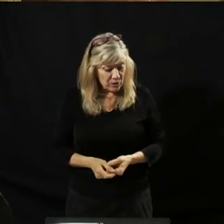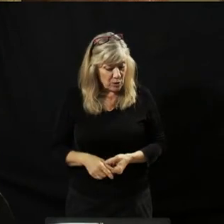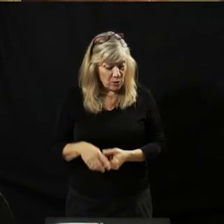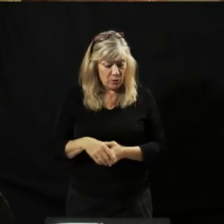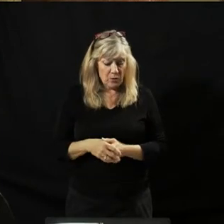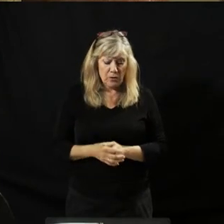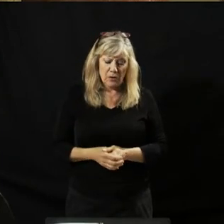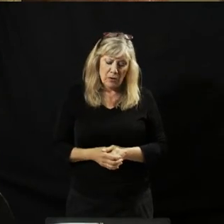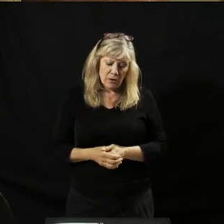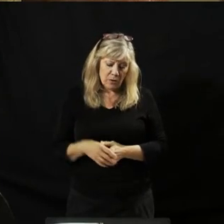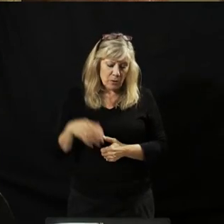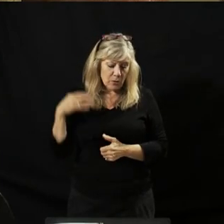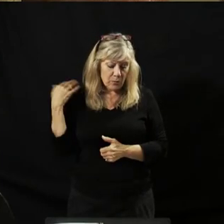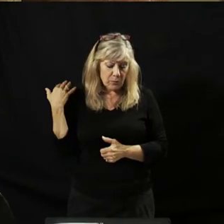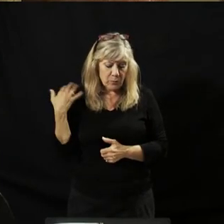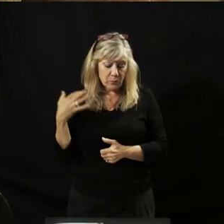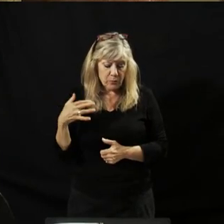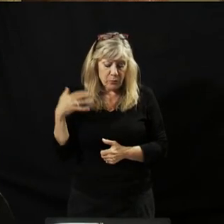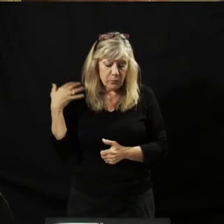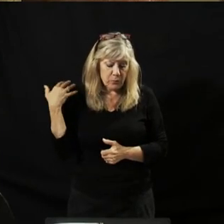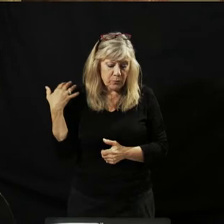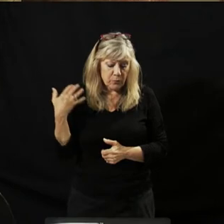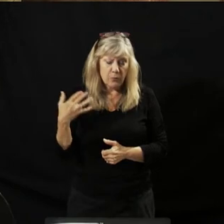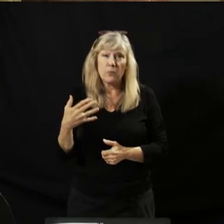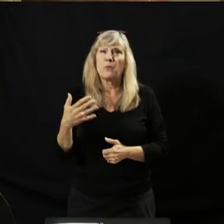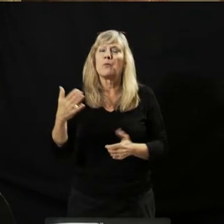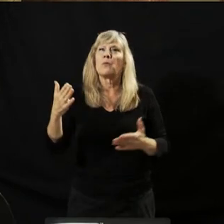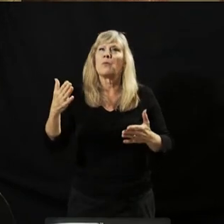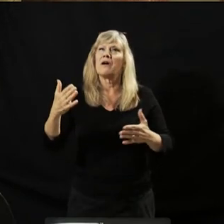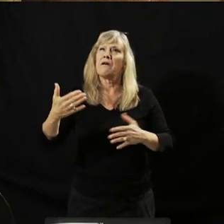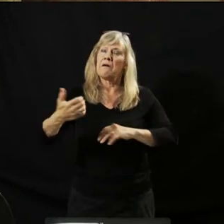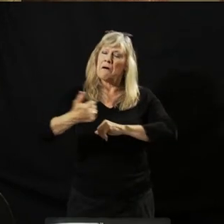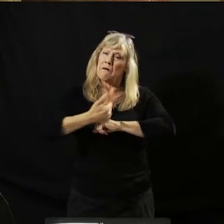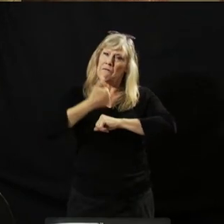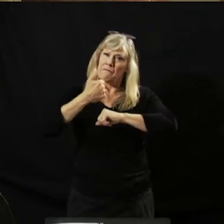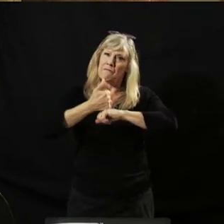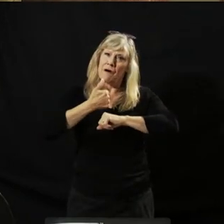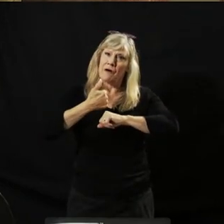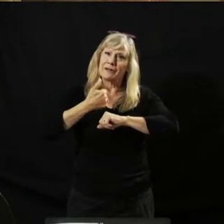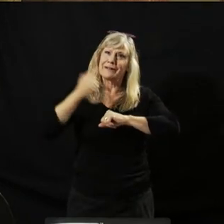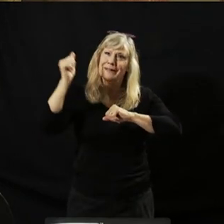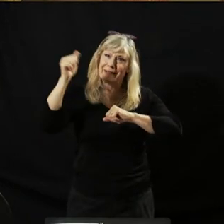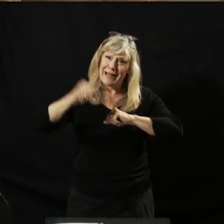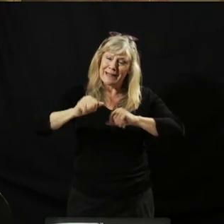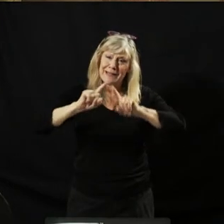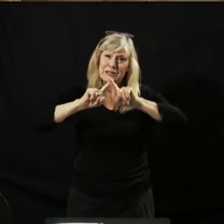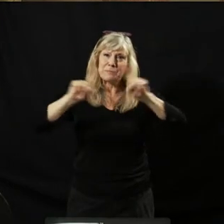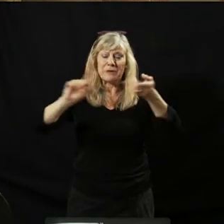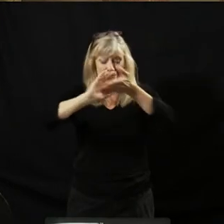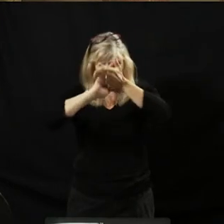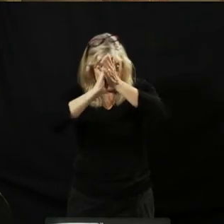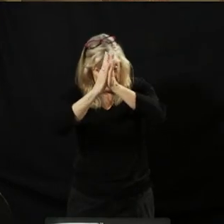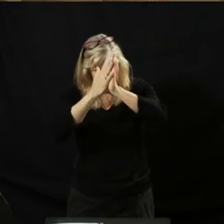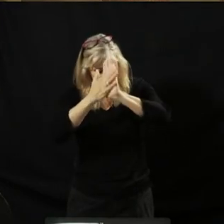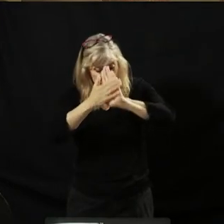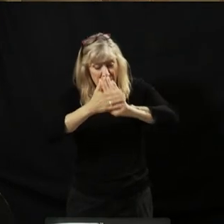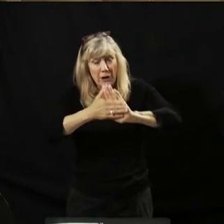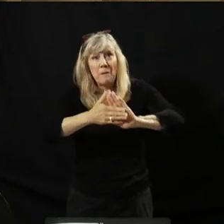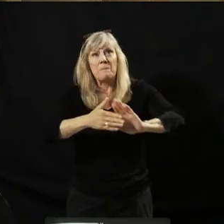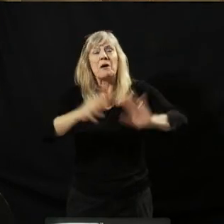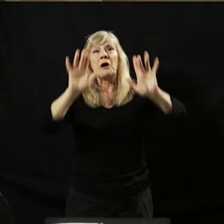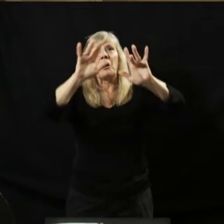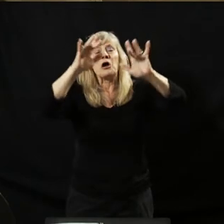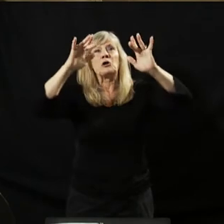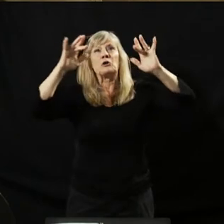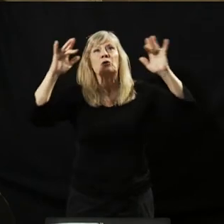Oh, happy fault that turned so great, so